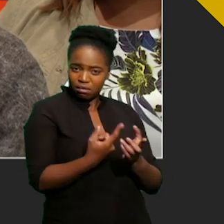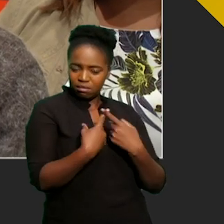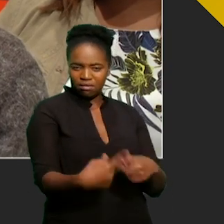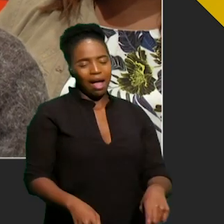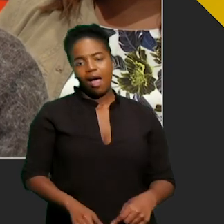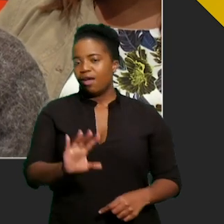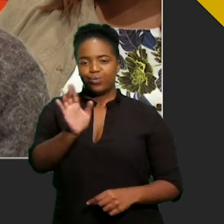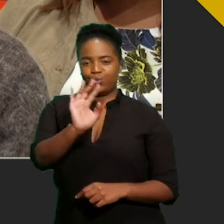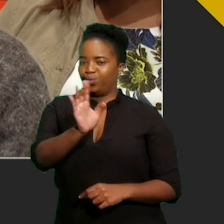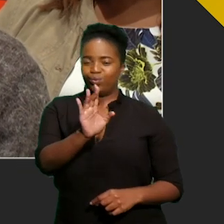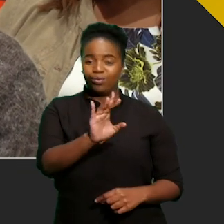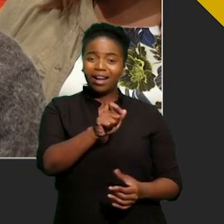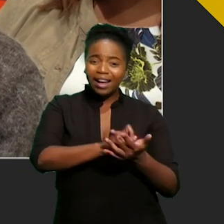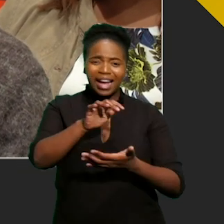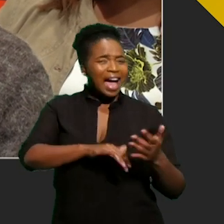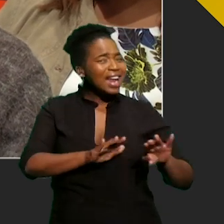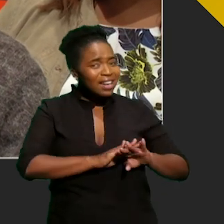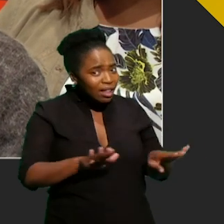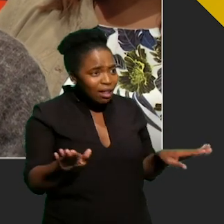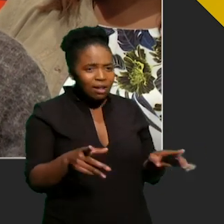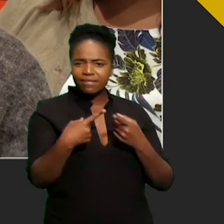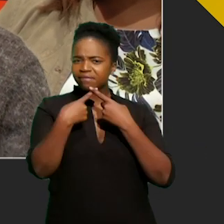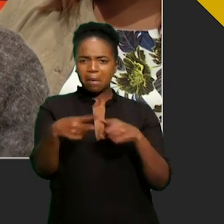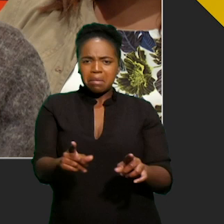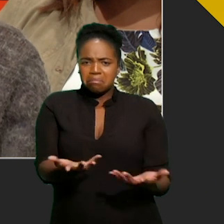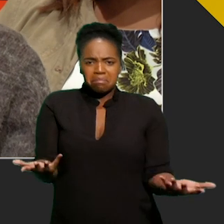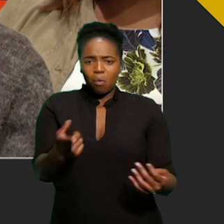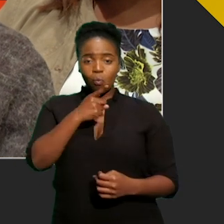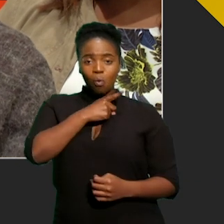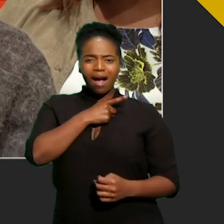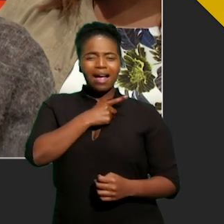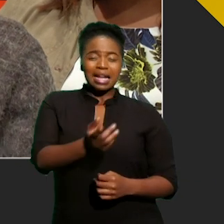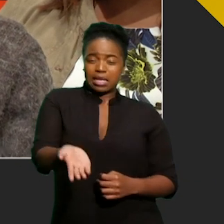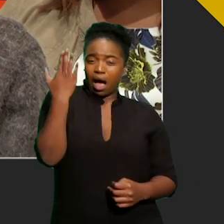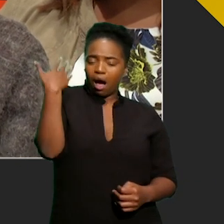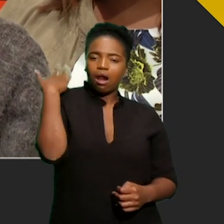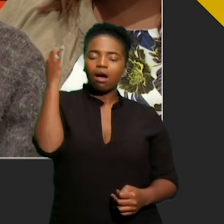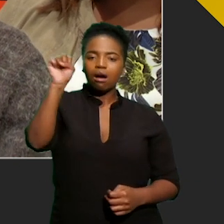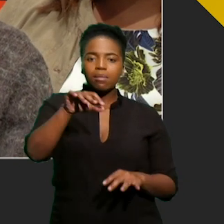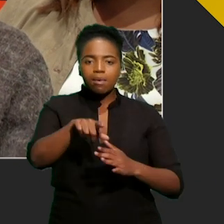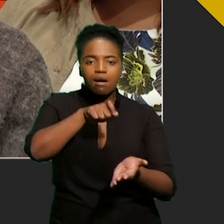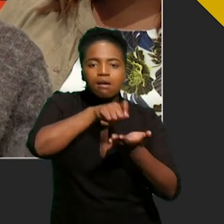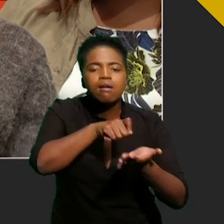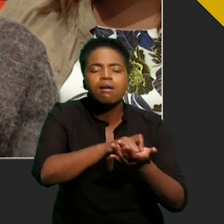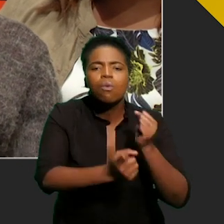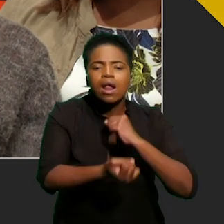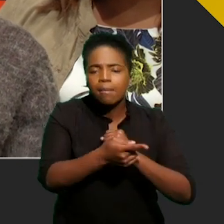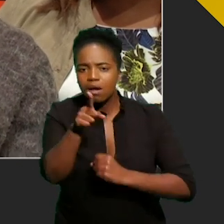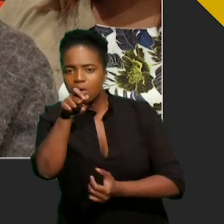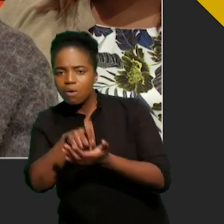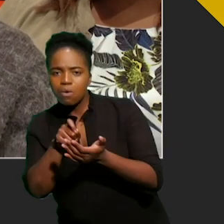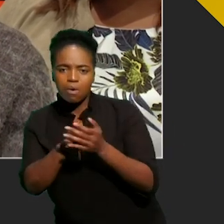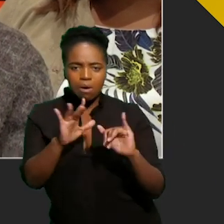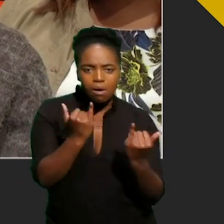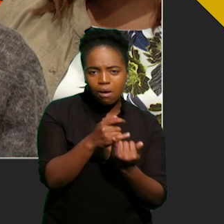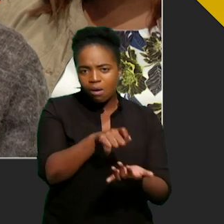they don't actually. At all, Mandisa? No. Because a long time ago, they used to actually go to the person or go to a certain